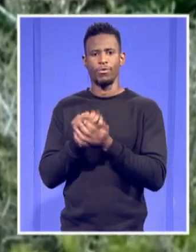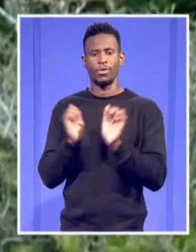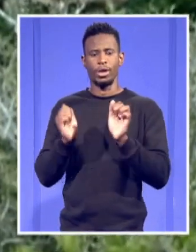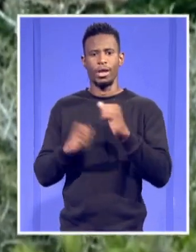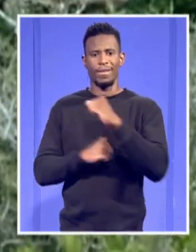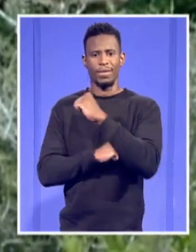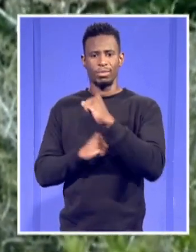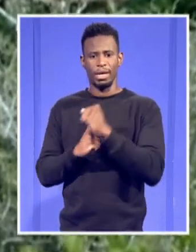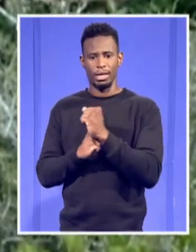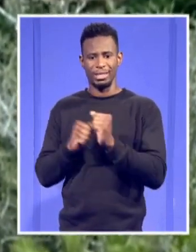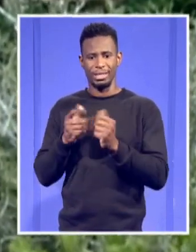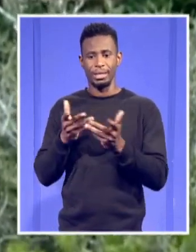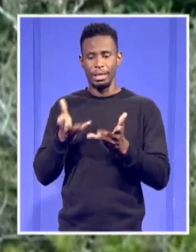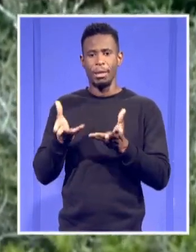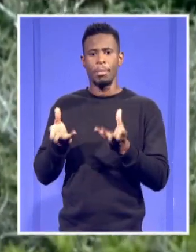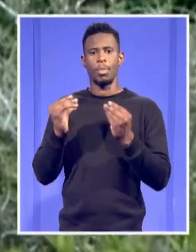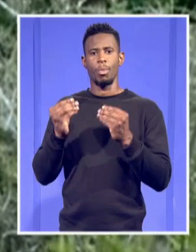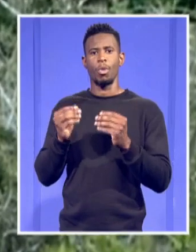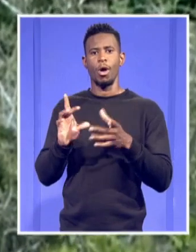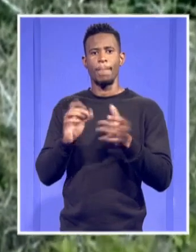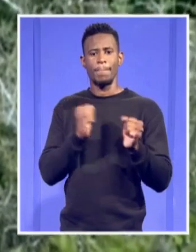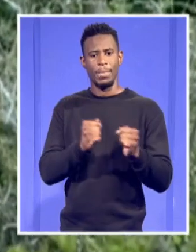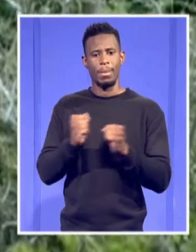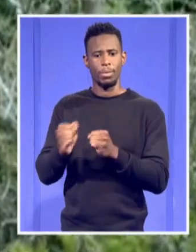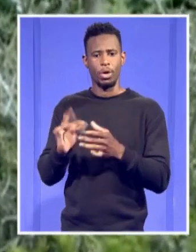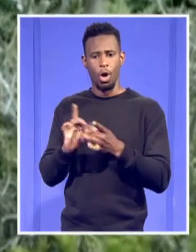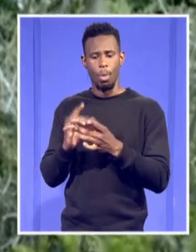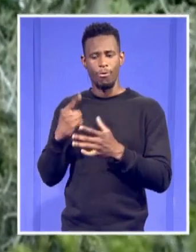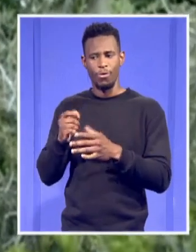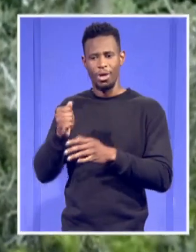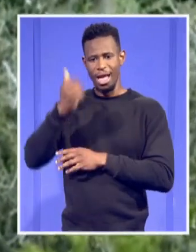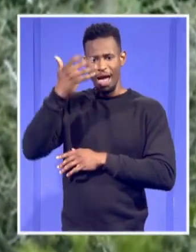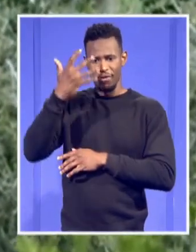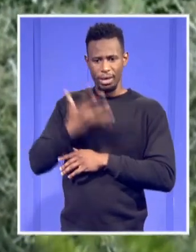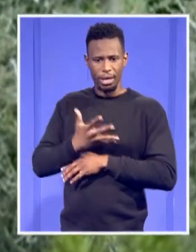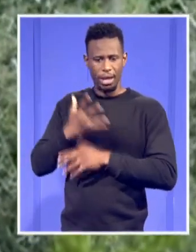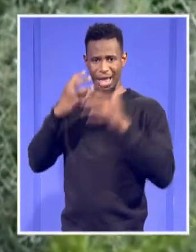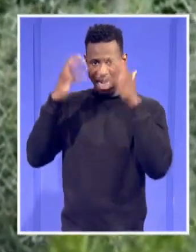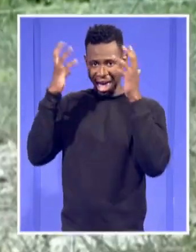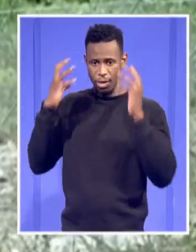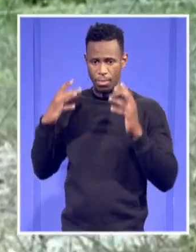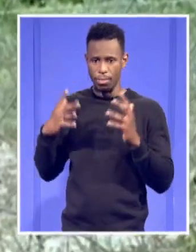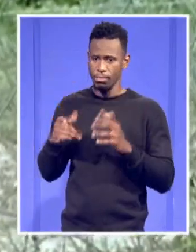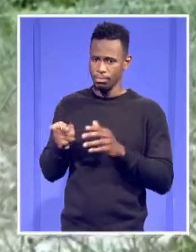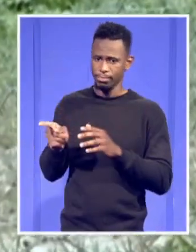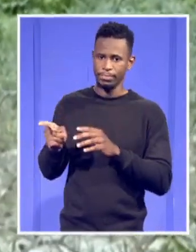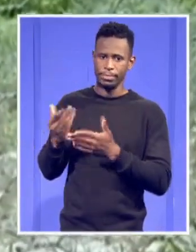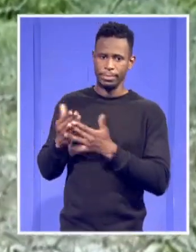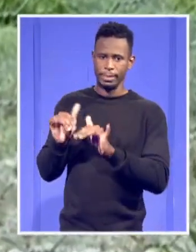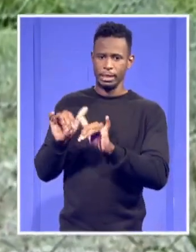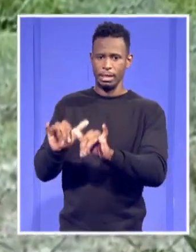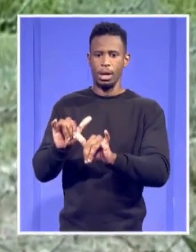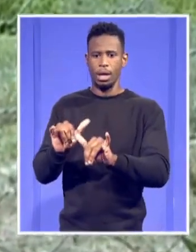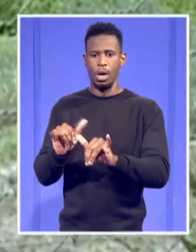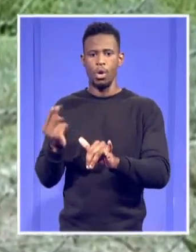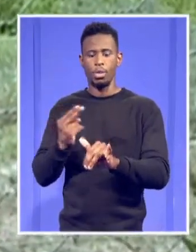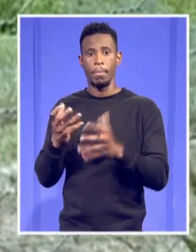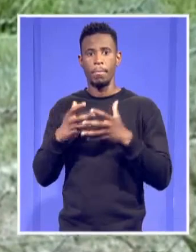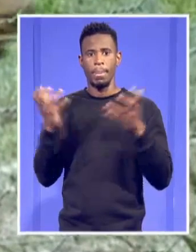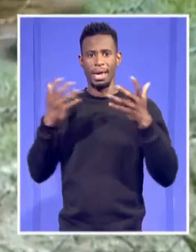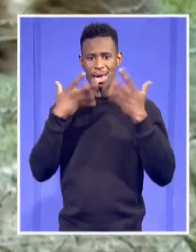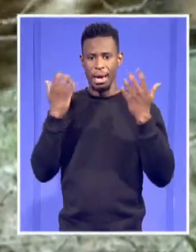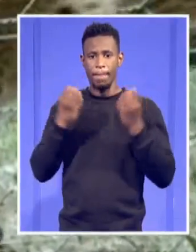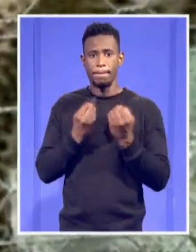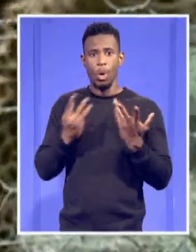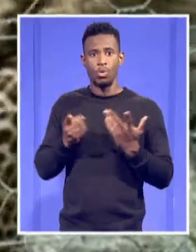has provided a permanent home for rescued African big cats. Many of them have been kept as household